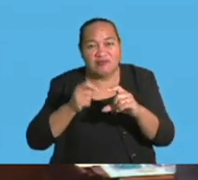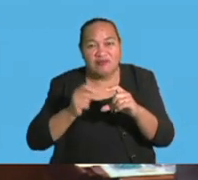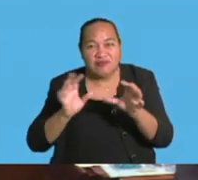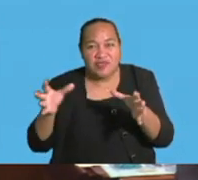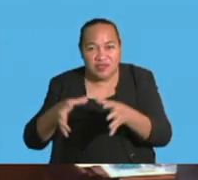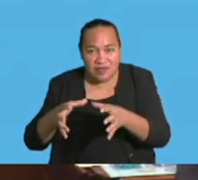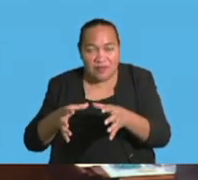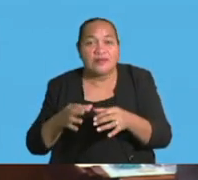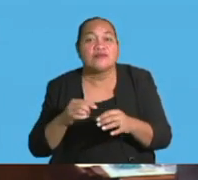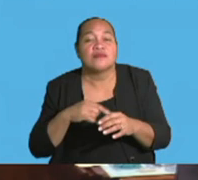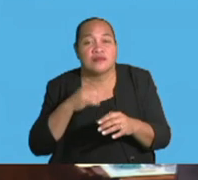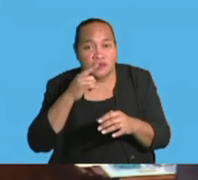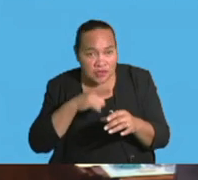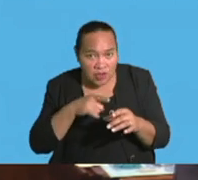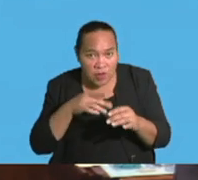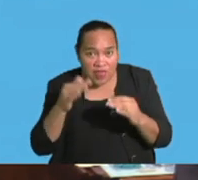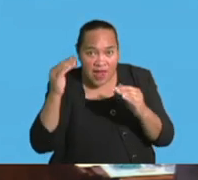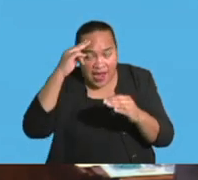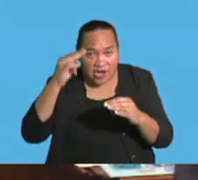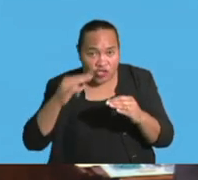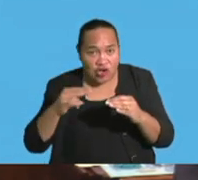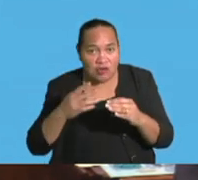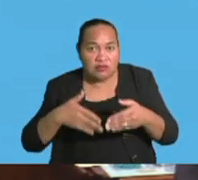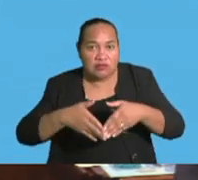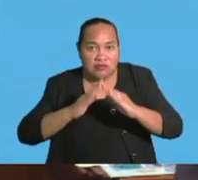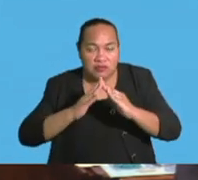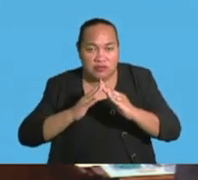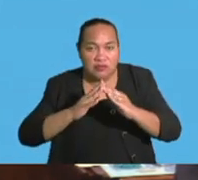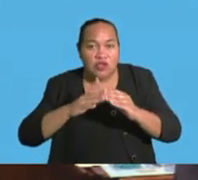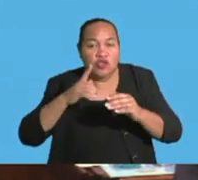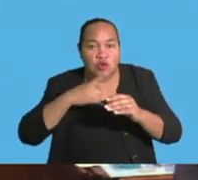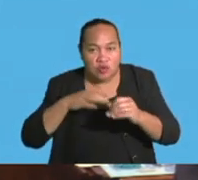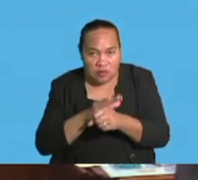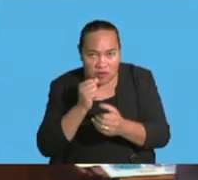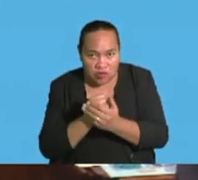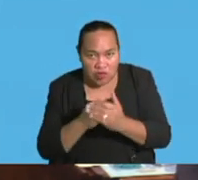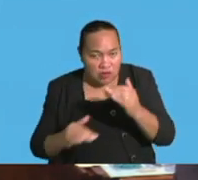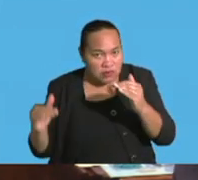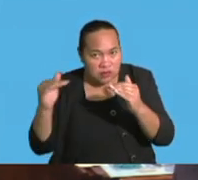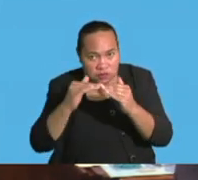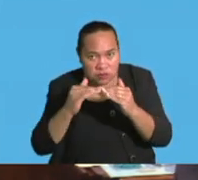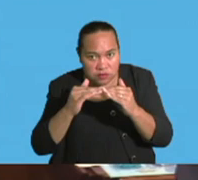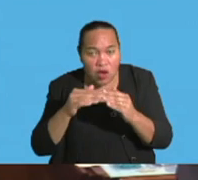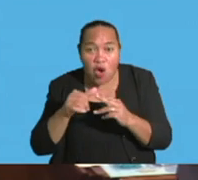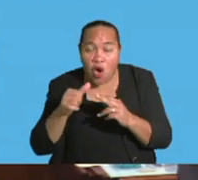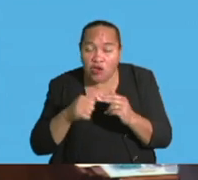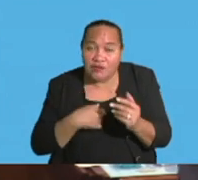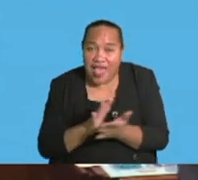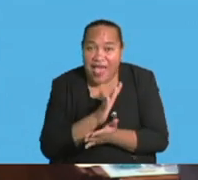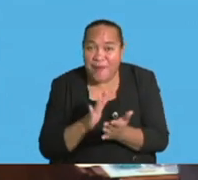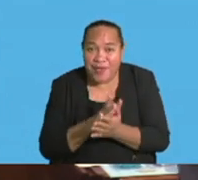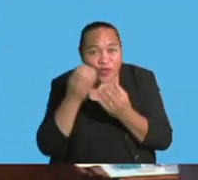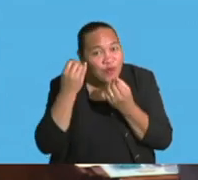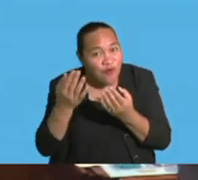division will develop a national plywood standard, and it will research and develop wood and non-wood species. I'm also pleased to inform